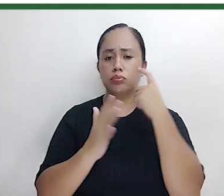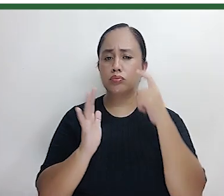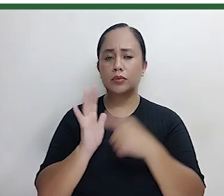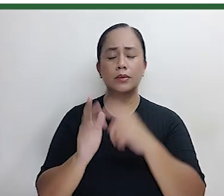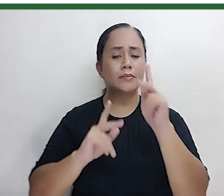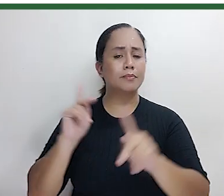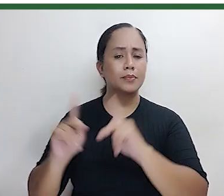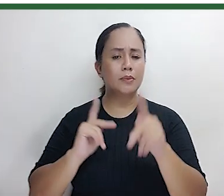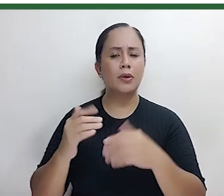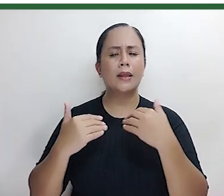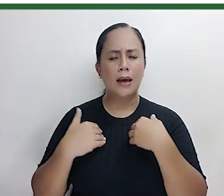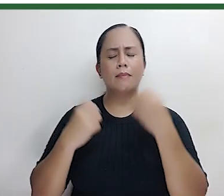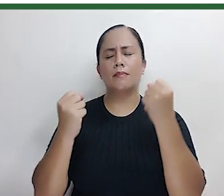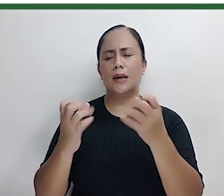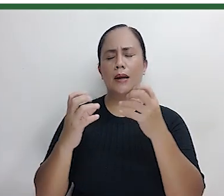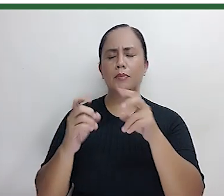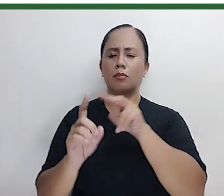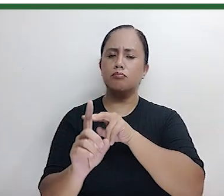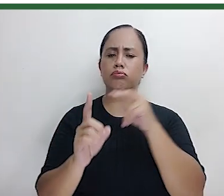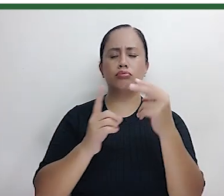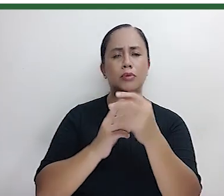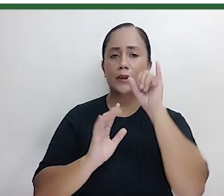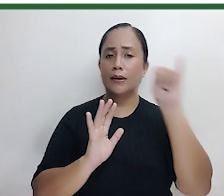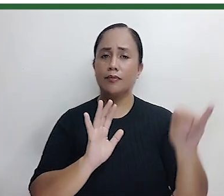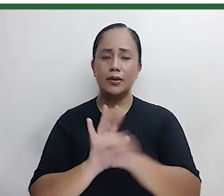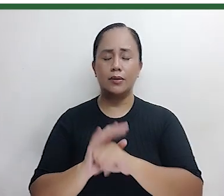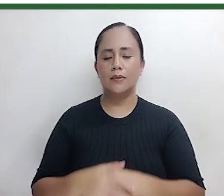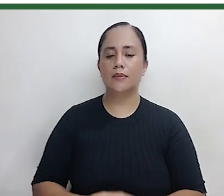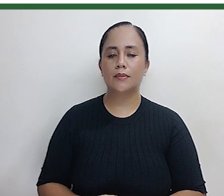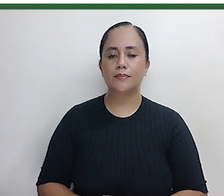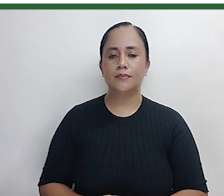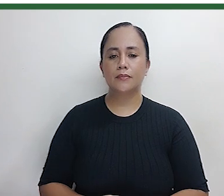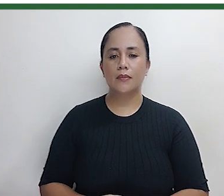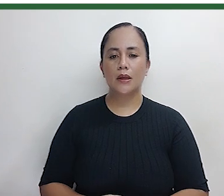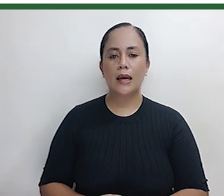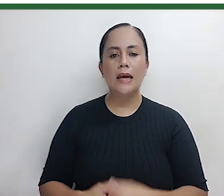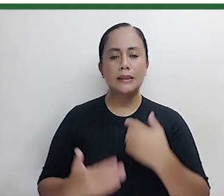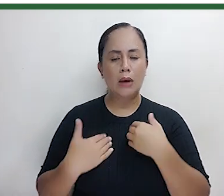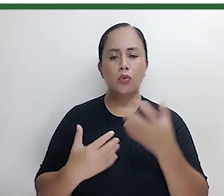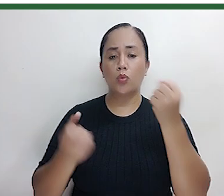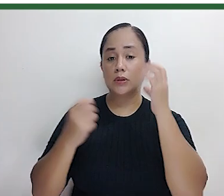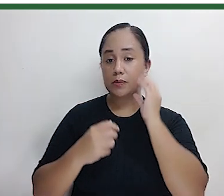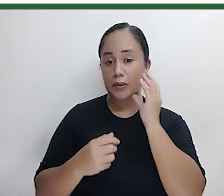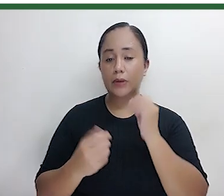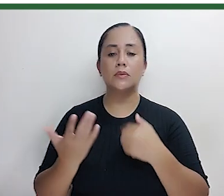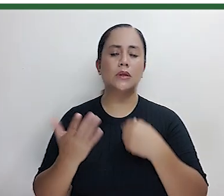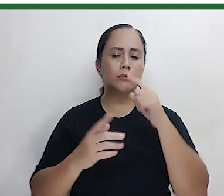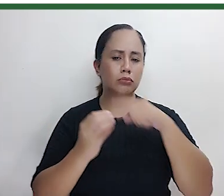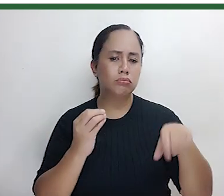for everyone by recognizing that people have multiple dimensions of identity and that